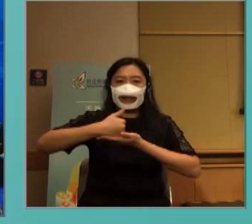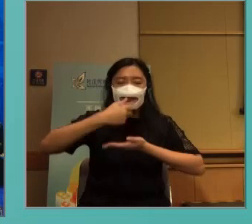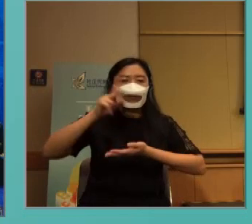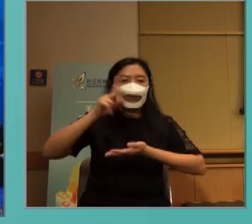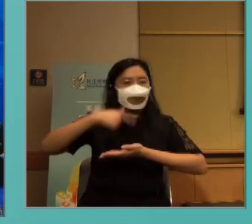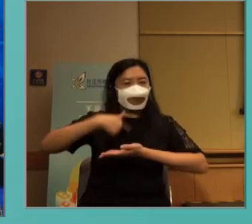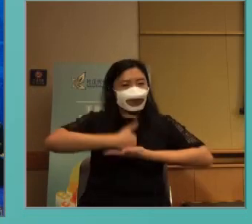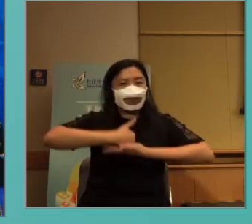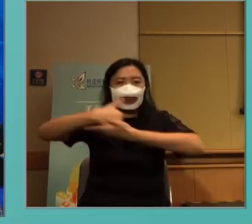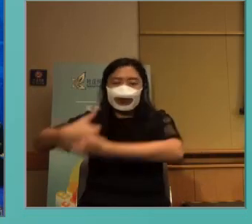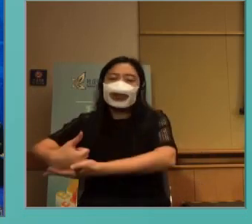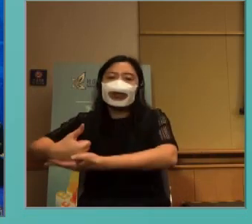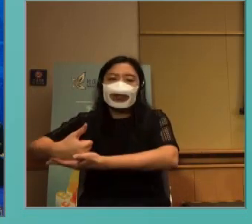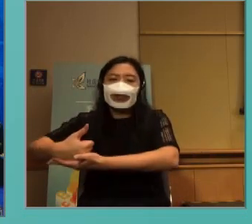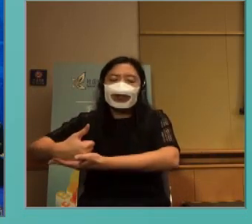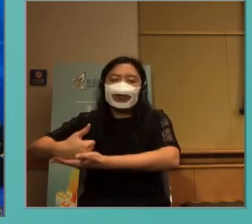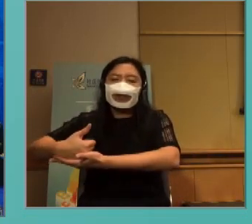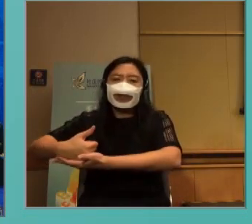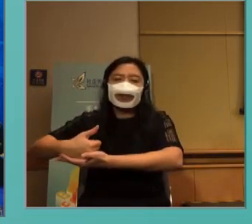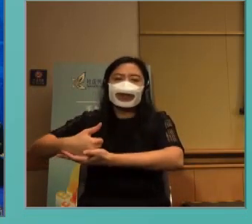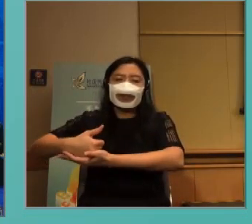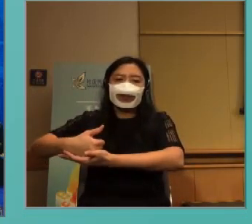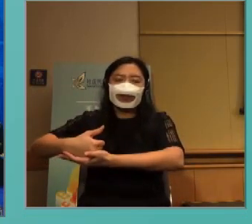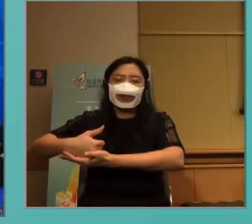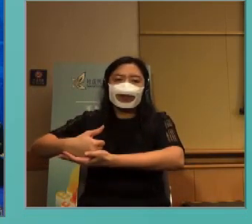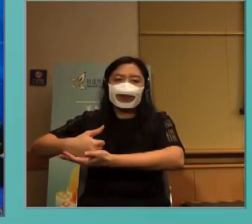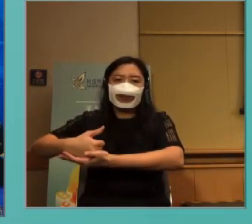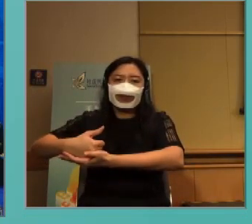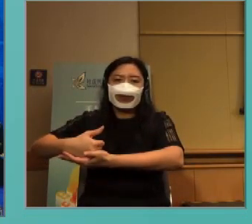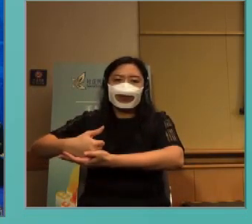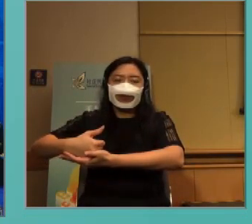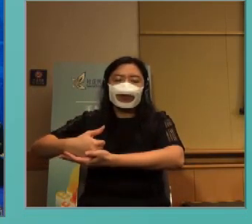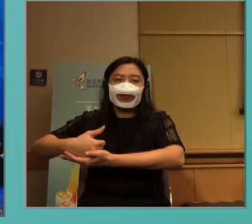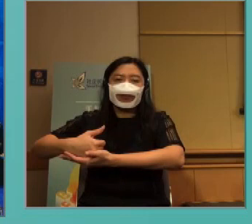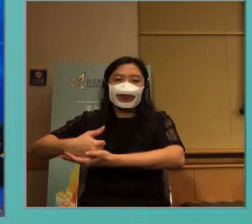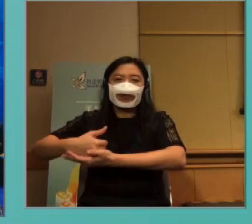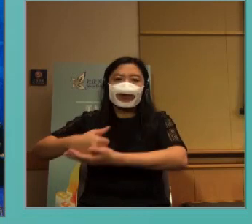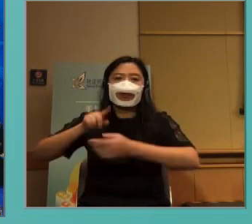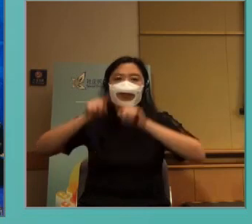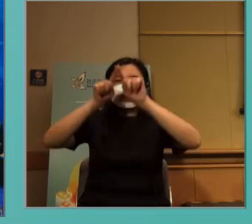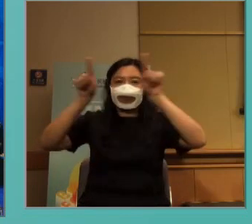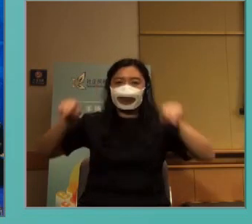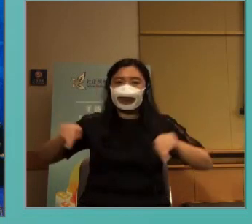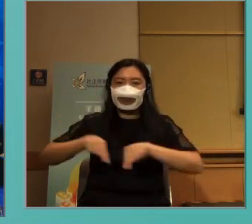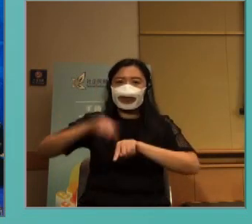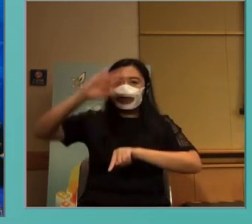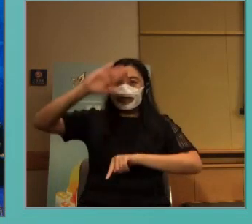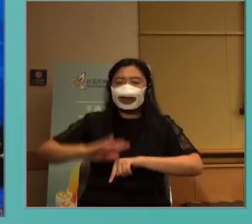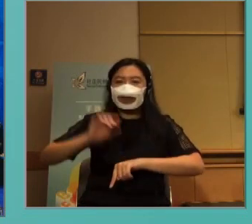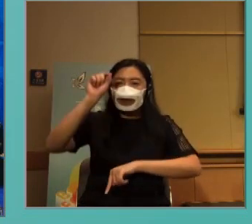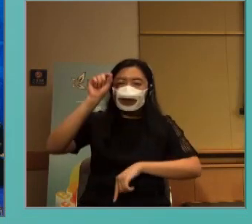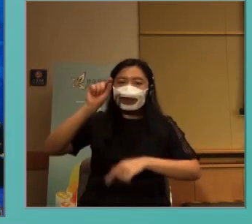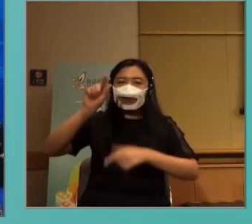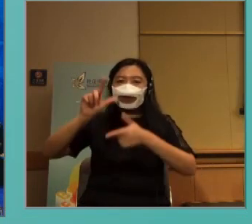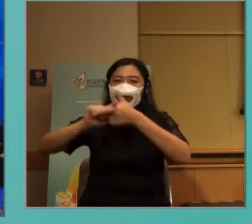the 2D paintings, so that the purchasers, the people buying the artwork can have a